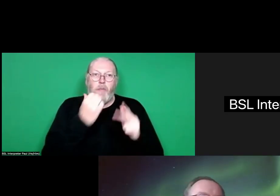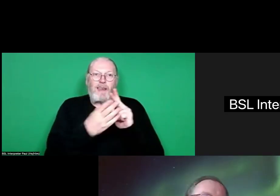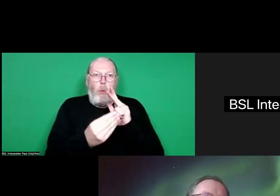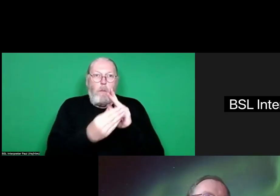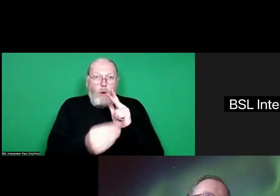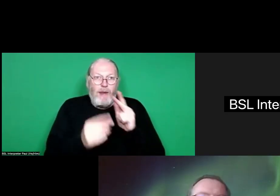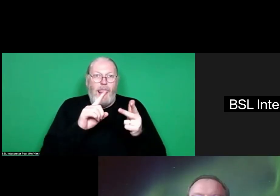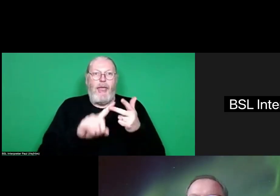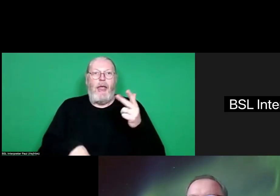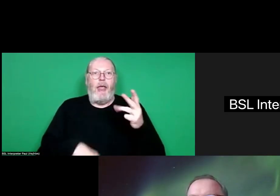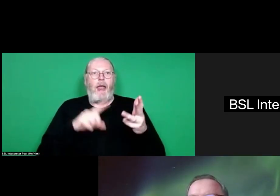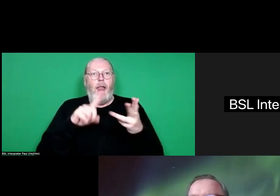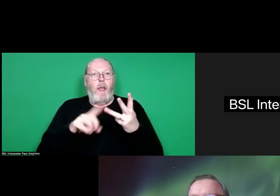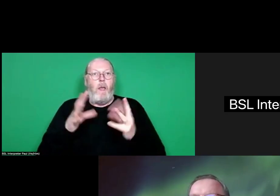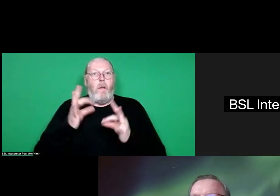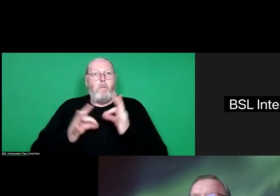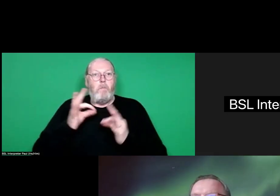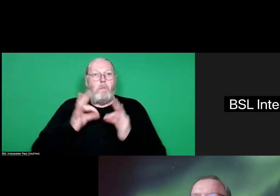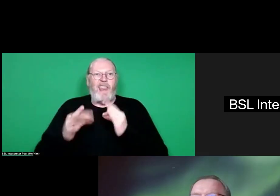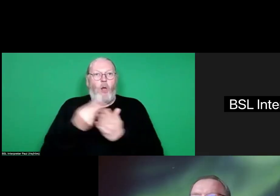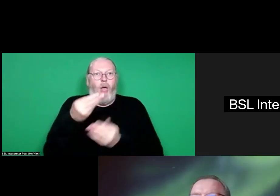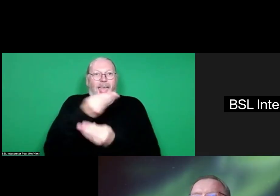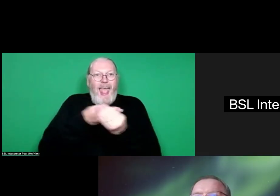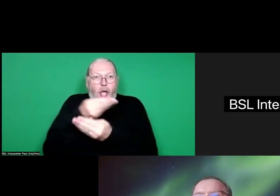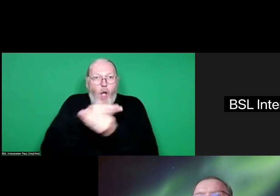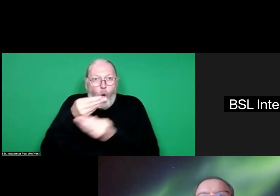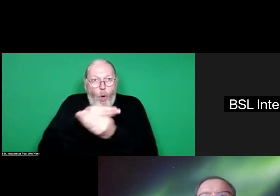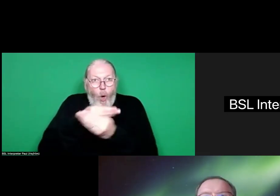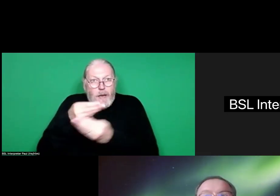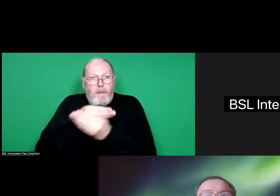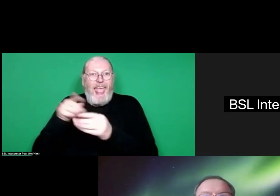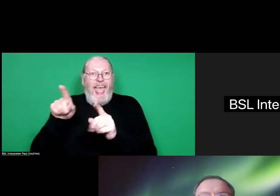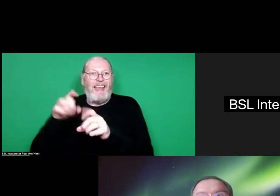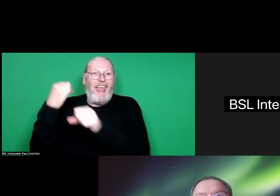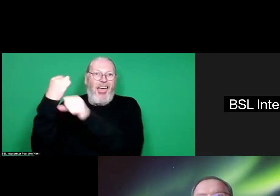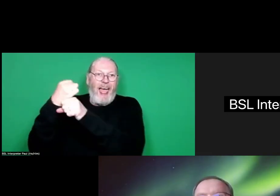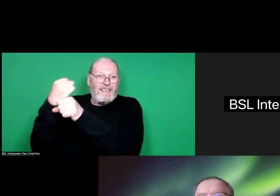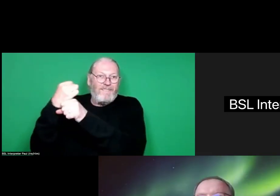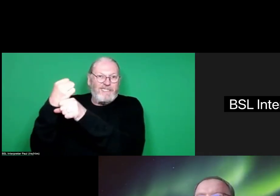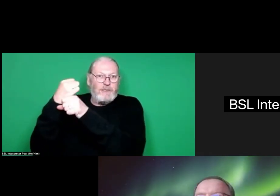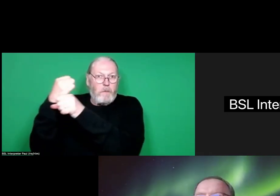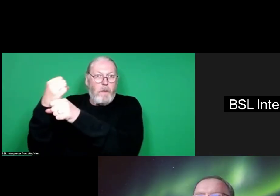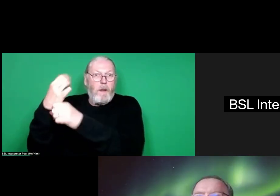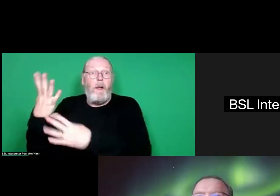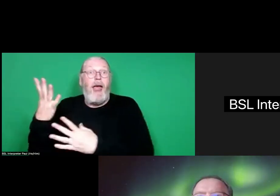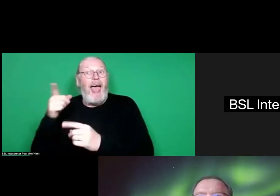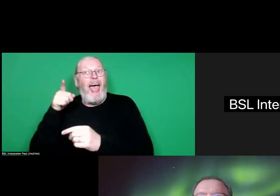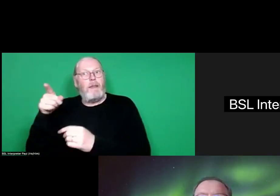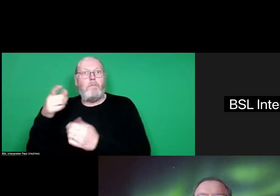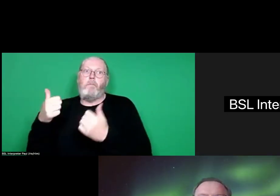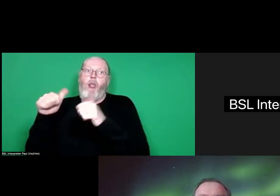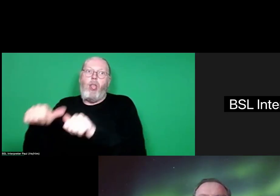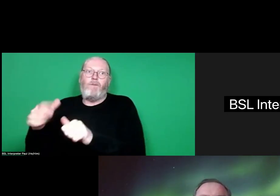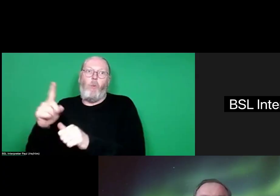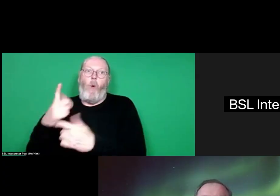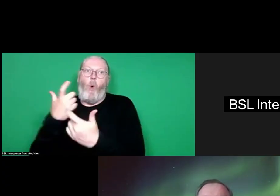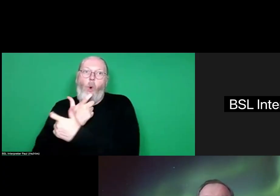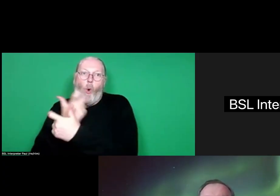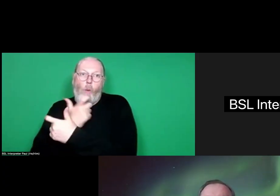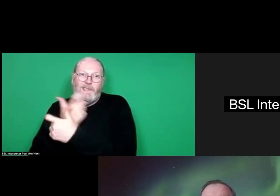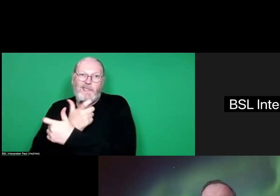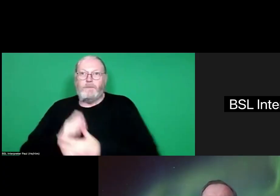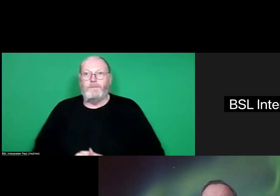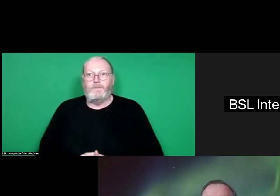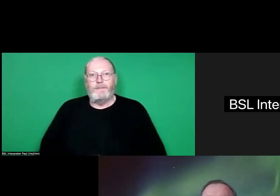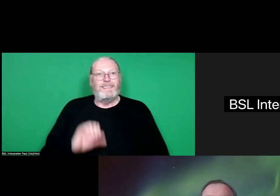simulation, political economy and activism, and dramaturgical approaches, particularly comedy. He is Associate Professor and Head of Creative